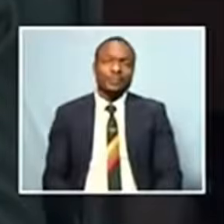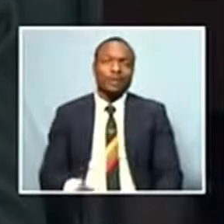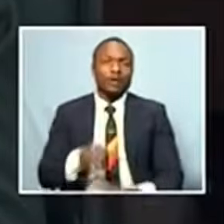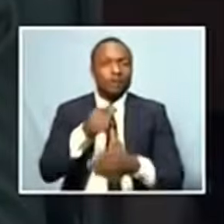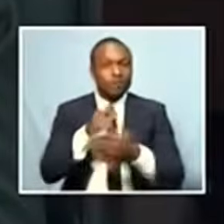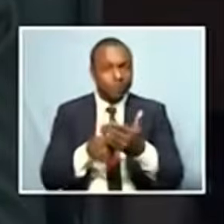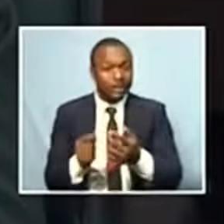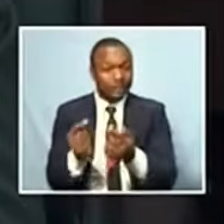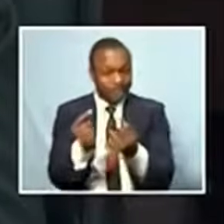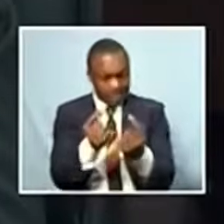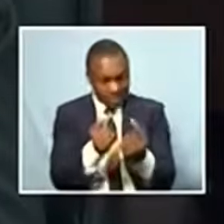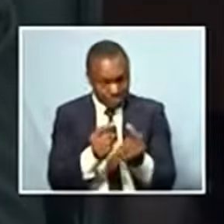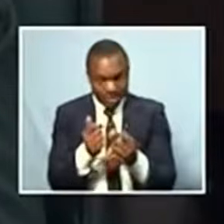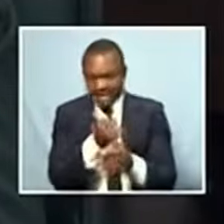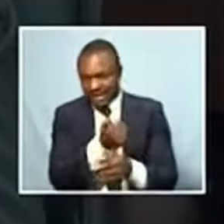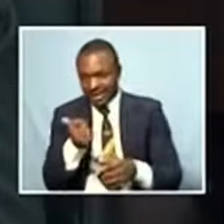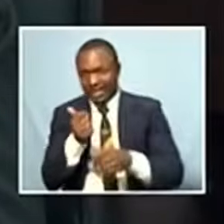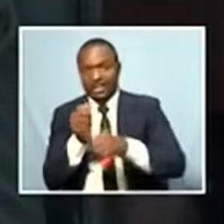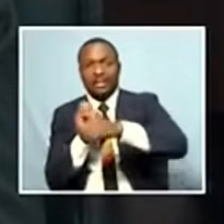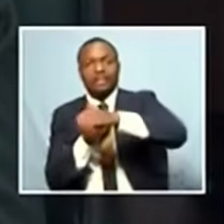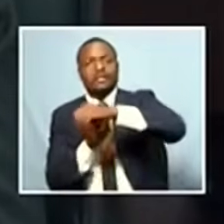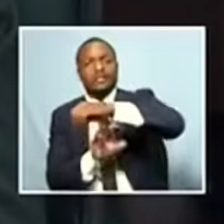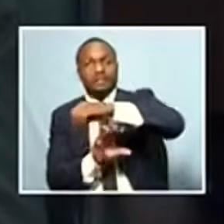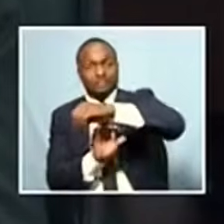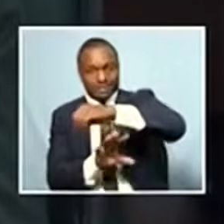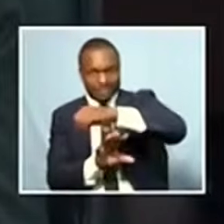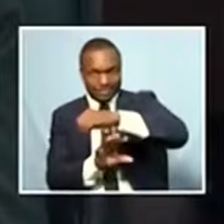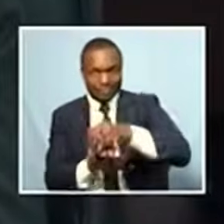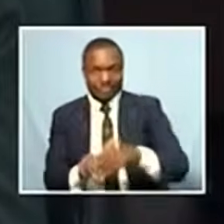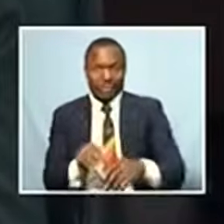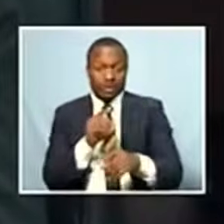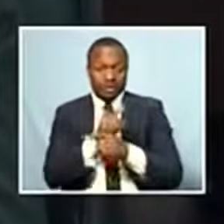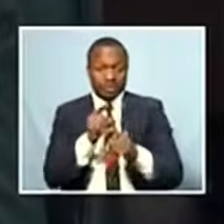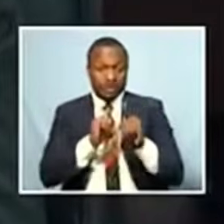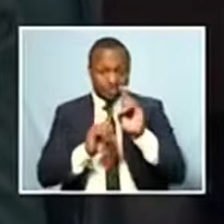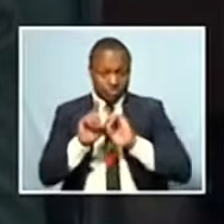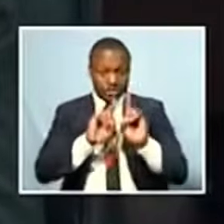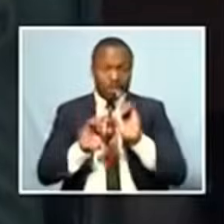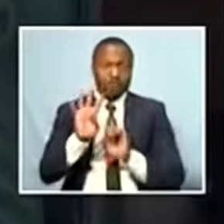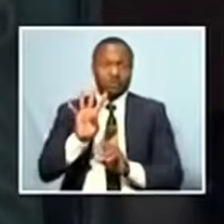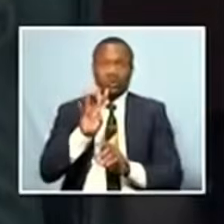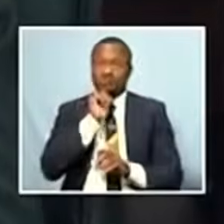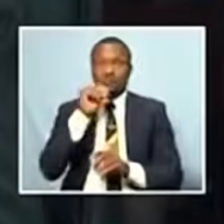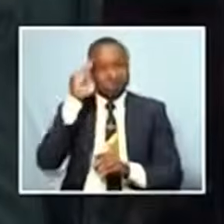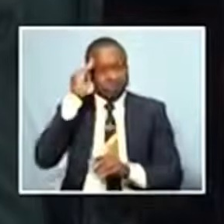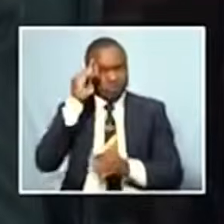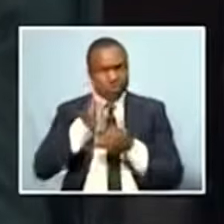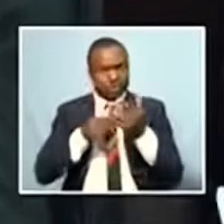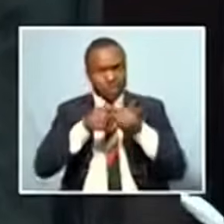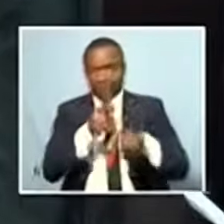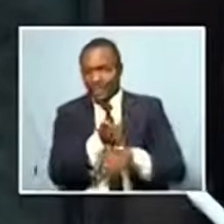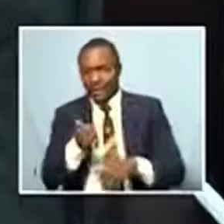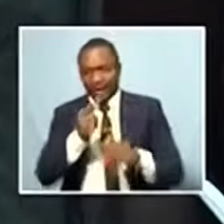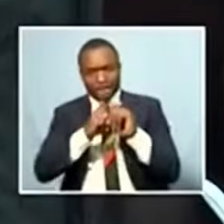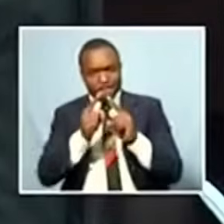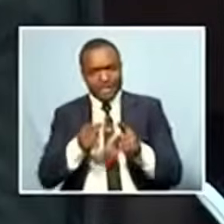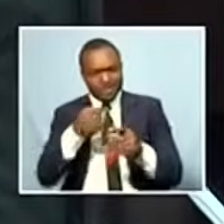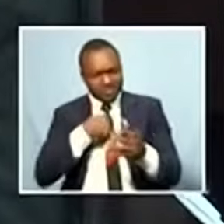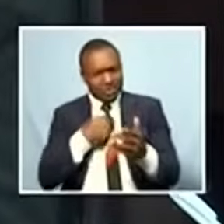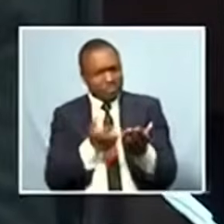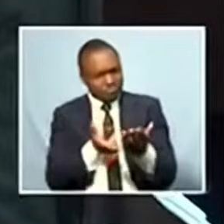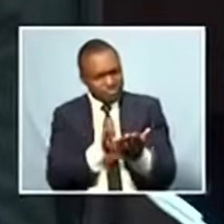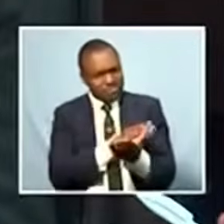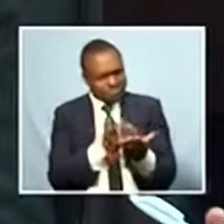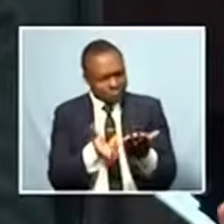is the status of the other dams? Because we are just discussing the 4, we don't know what has happened to the other. But when I go through all